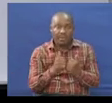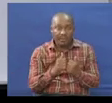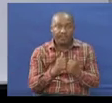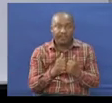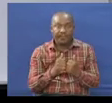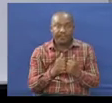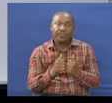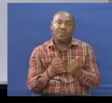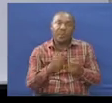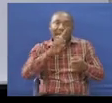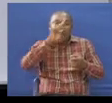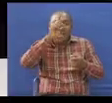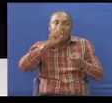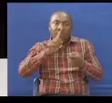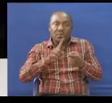be reduced